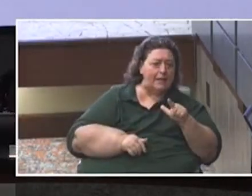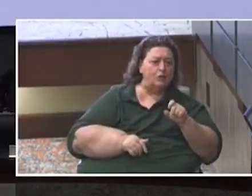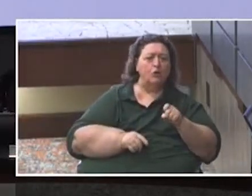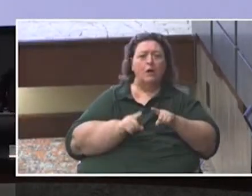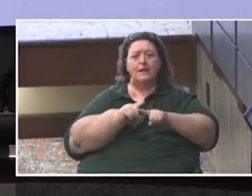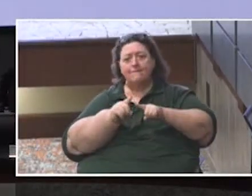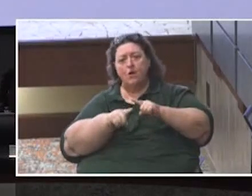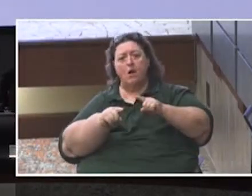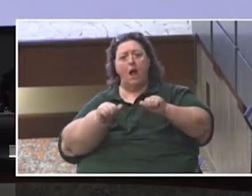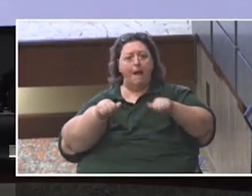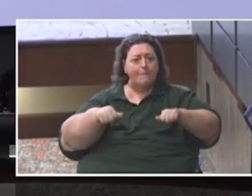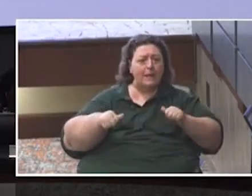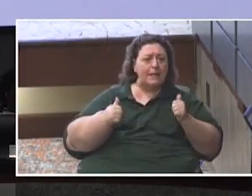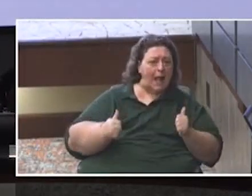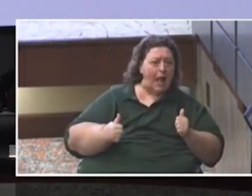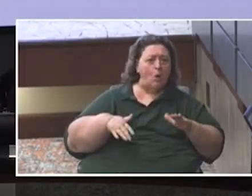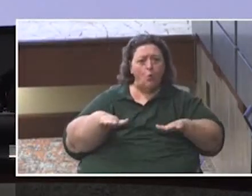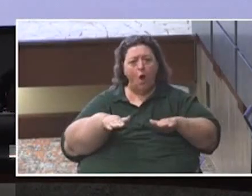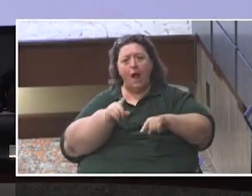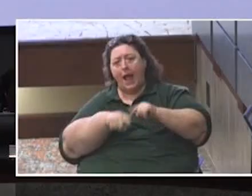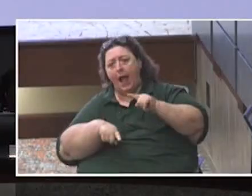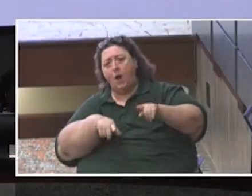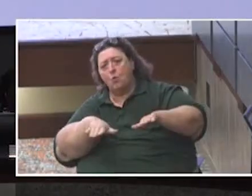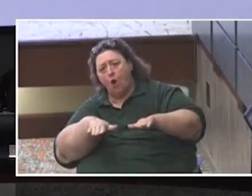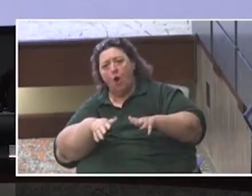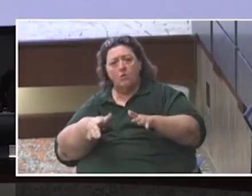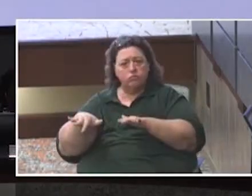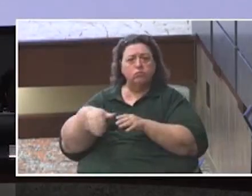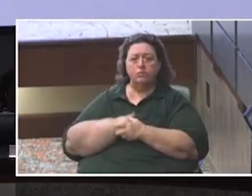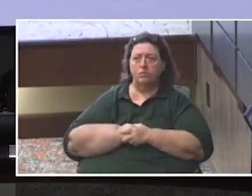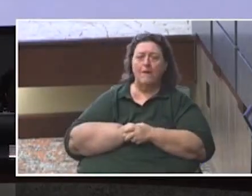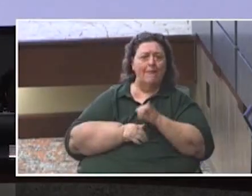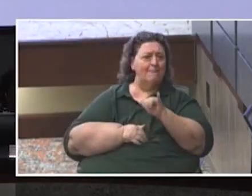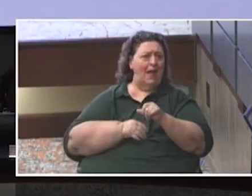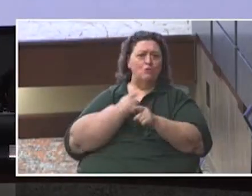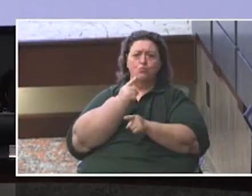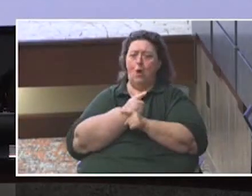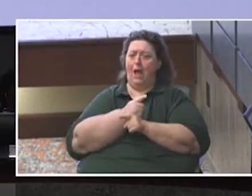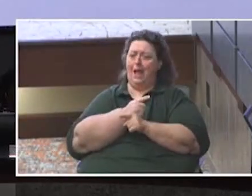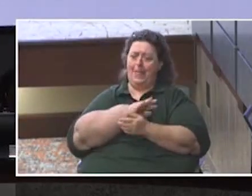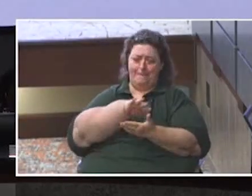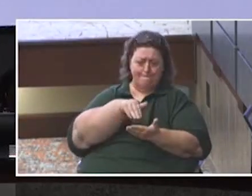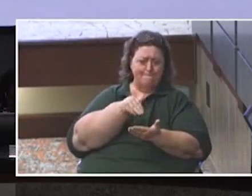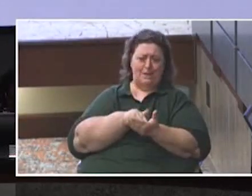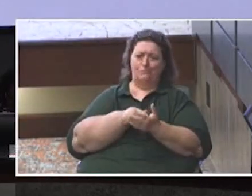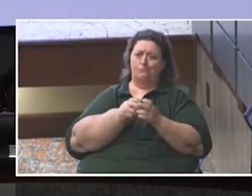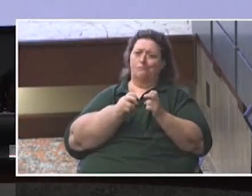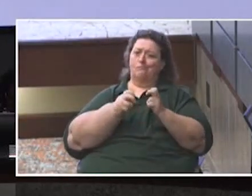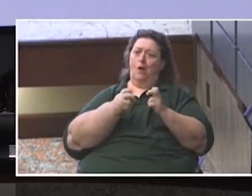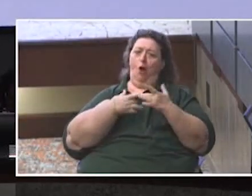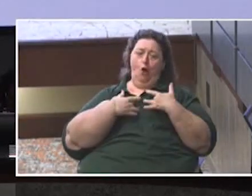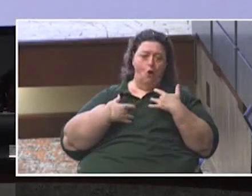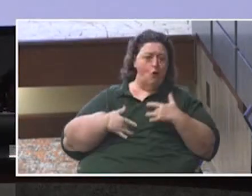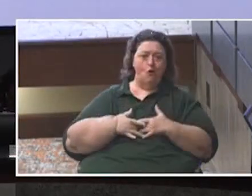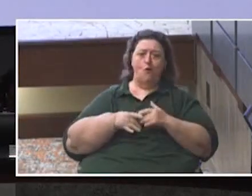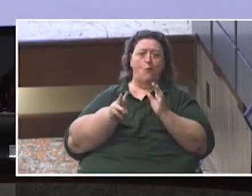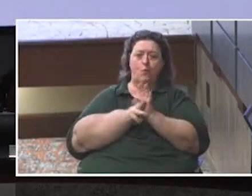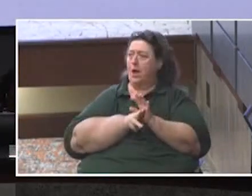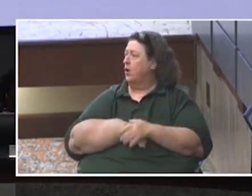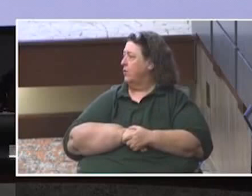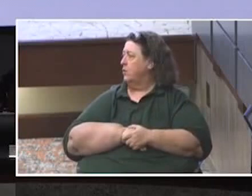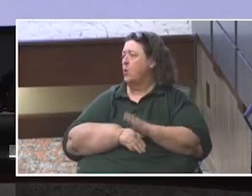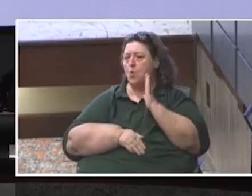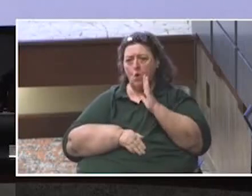of the exciting things about this park is just how it sits right in the middle of the heart of Waco. And so it will serve a community and